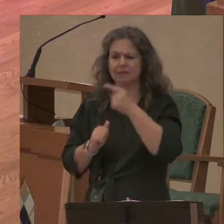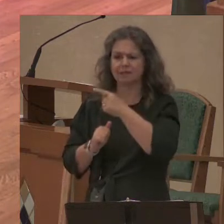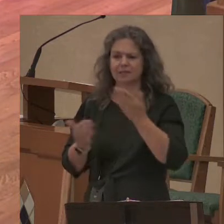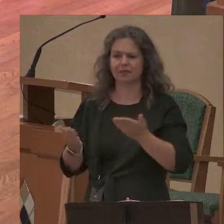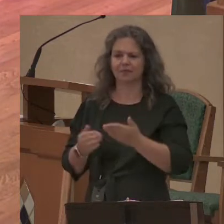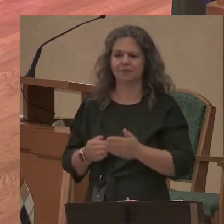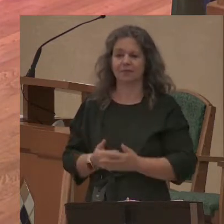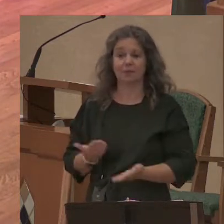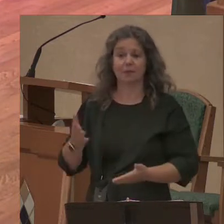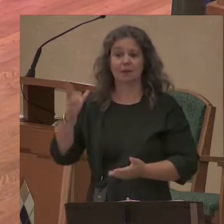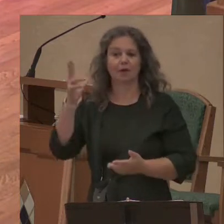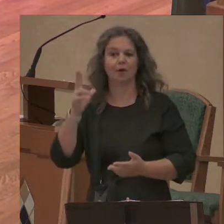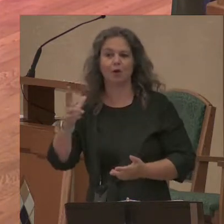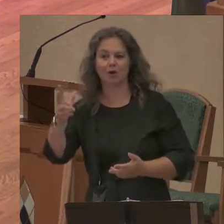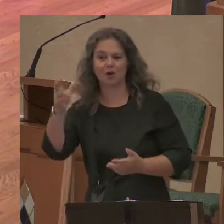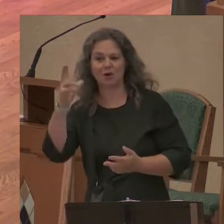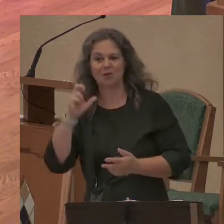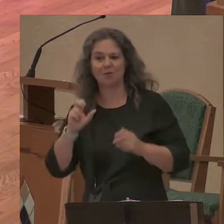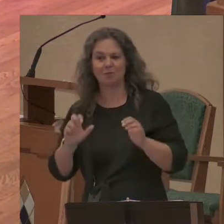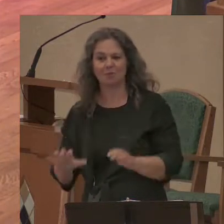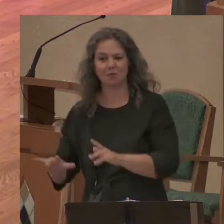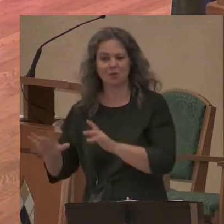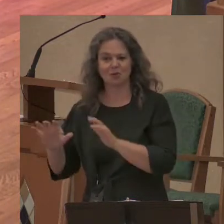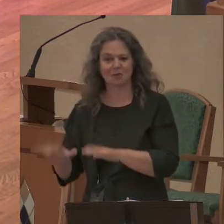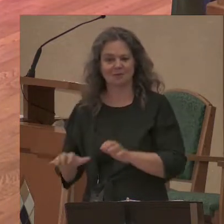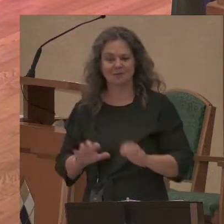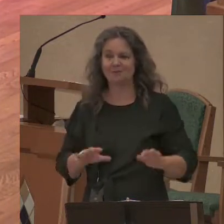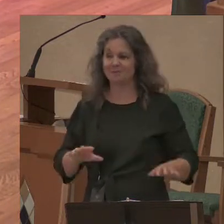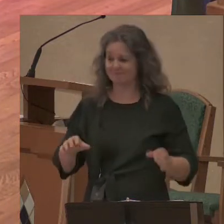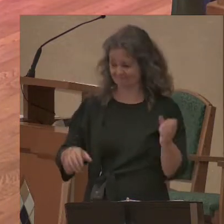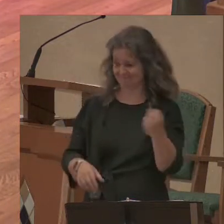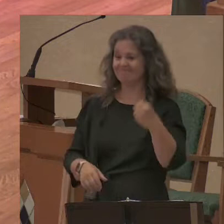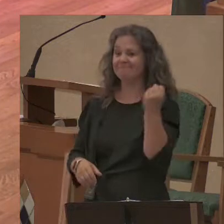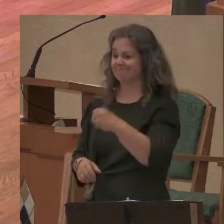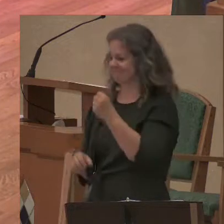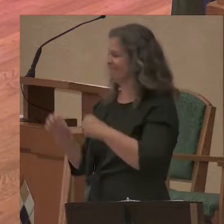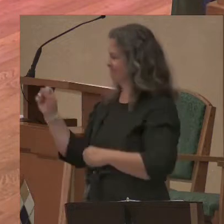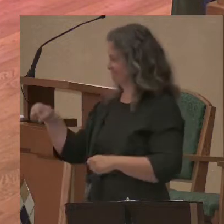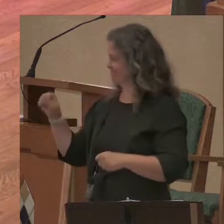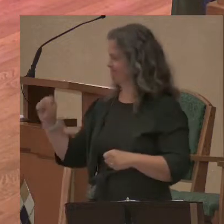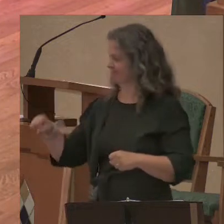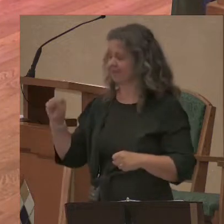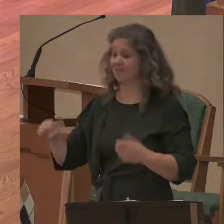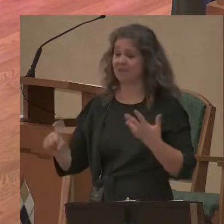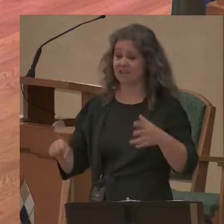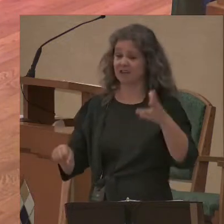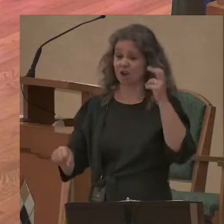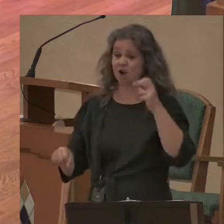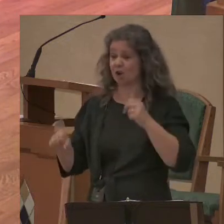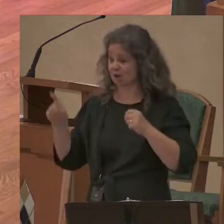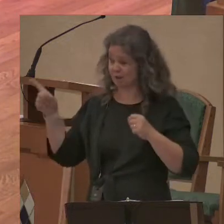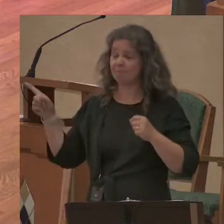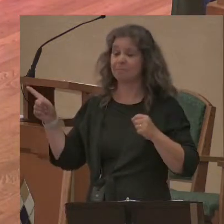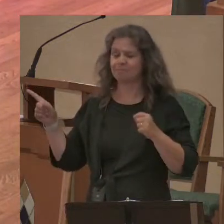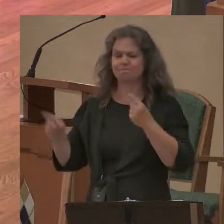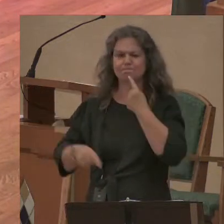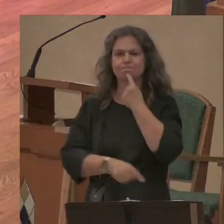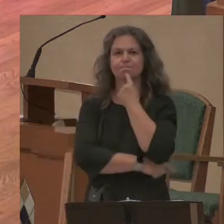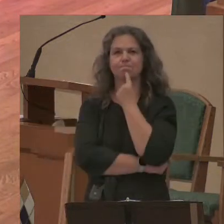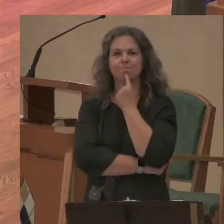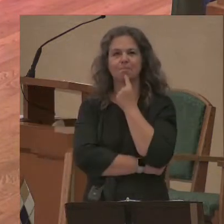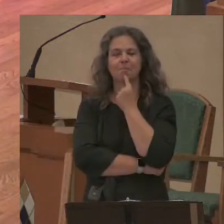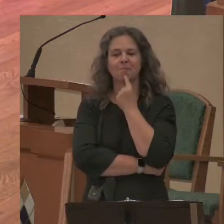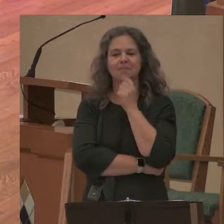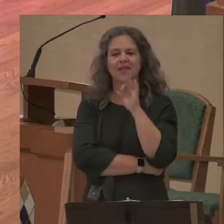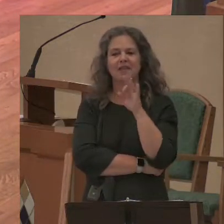Did you hear the music? Did you hear him playing just a few moments ago? So we heard him. And, do you